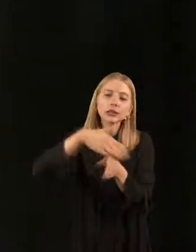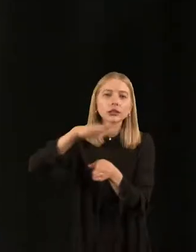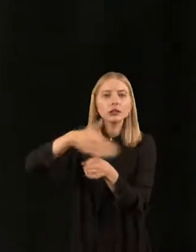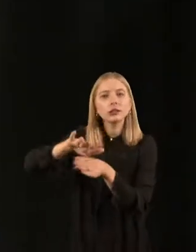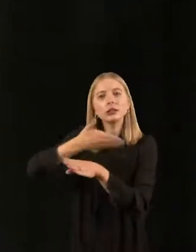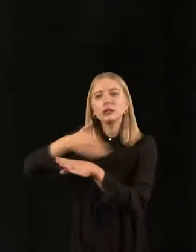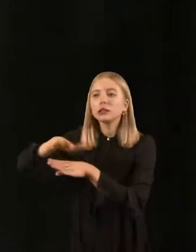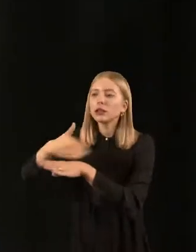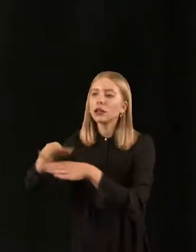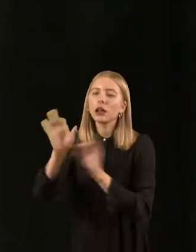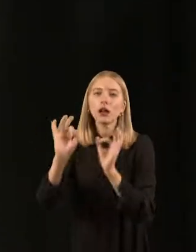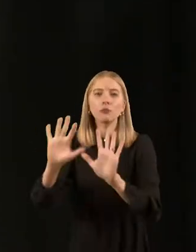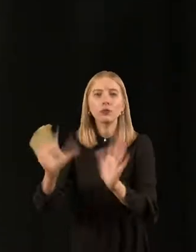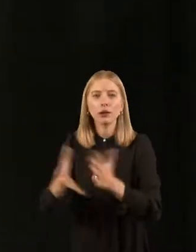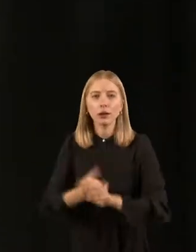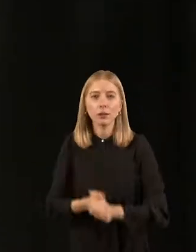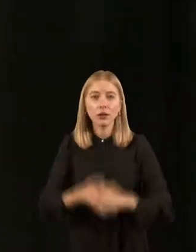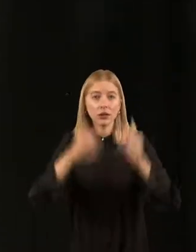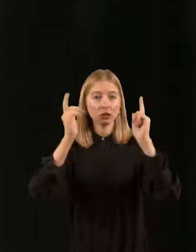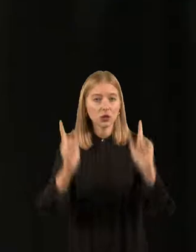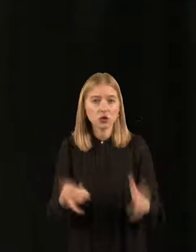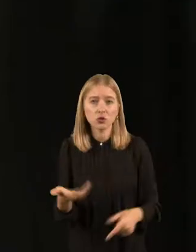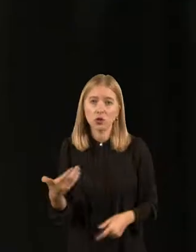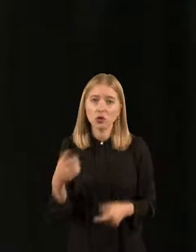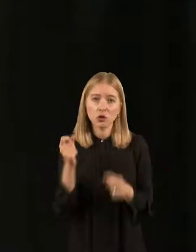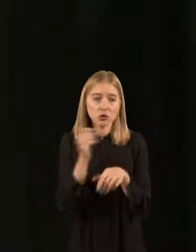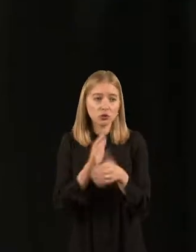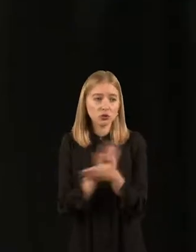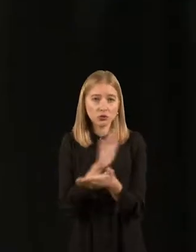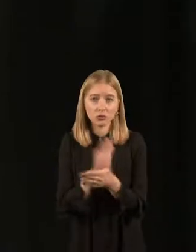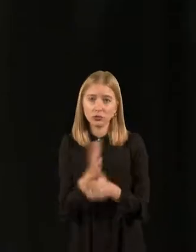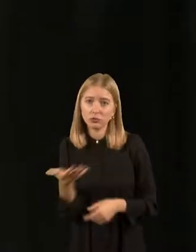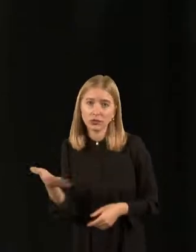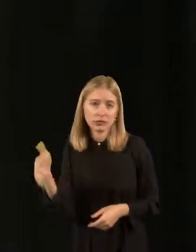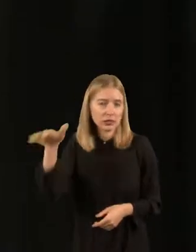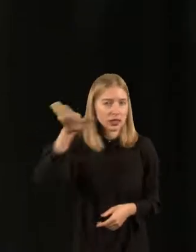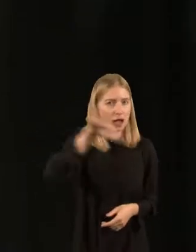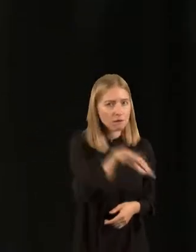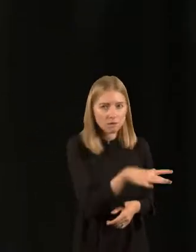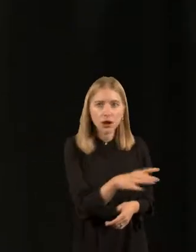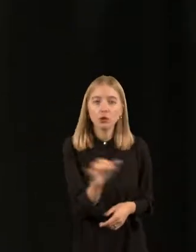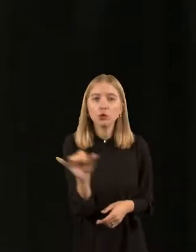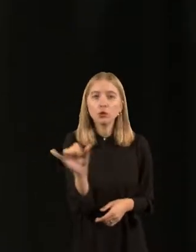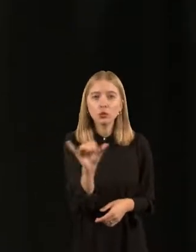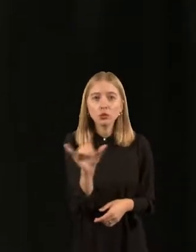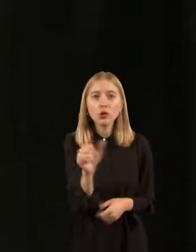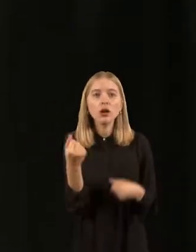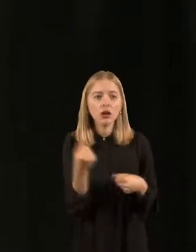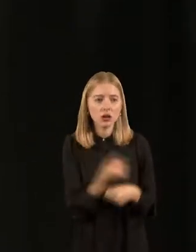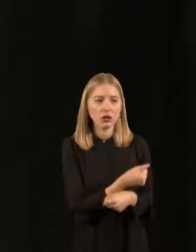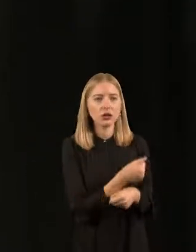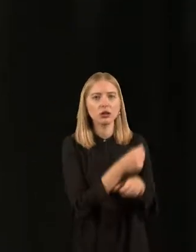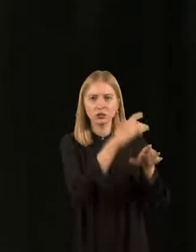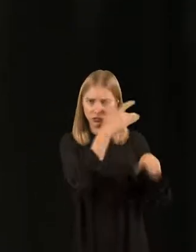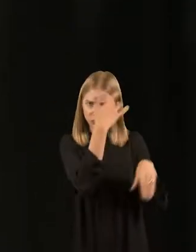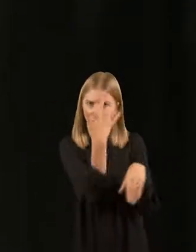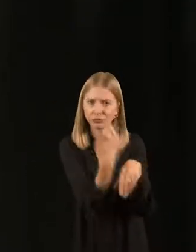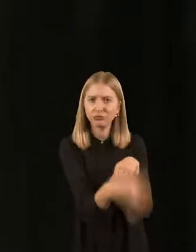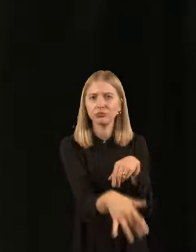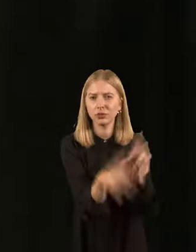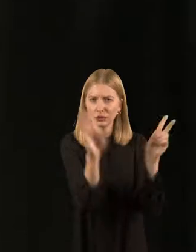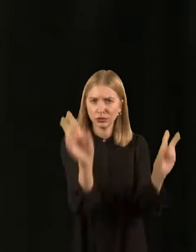teach the population to sort the waste rationally. And also we